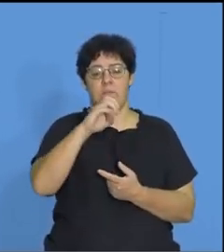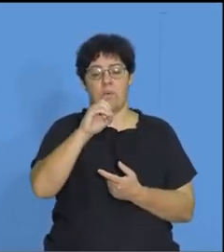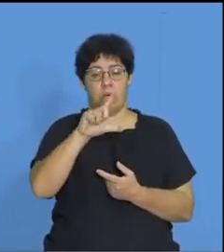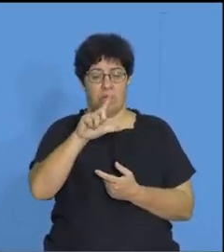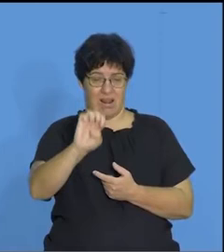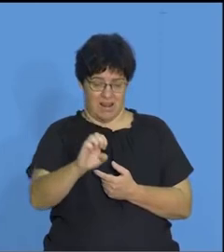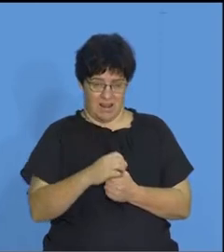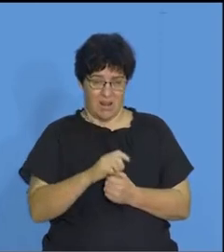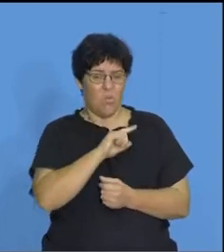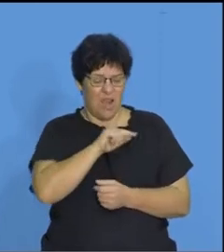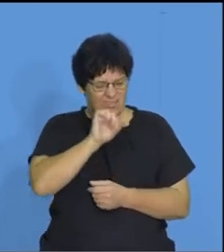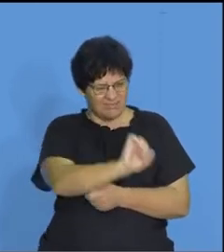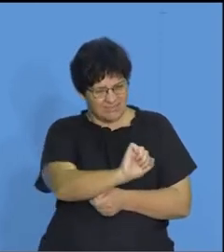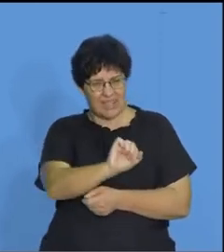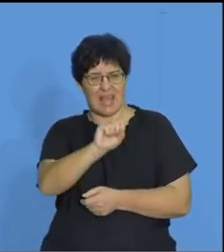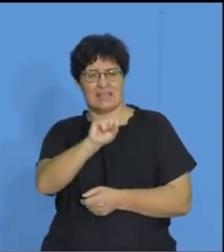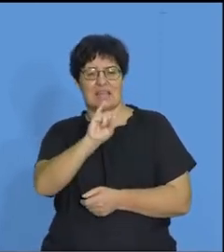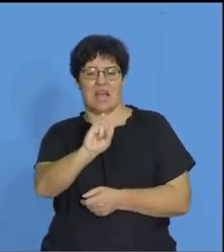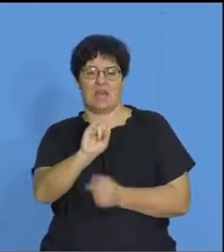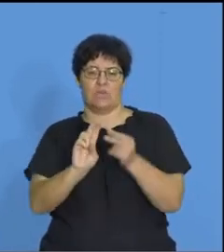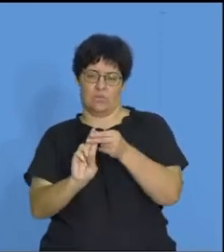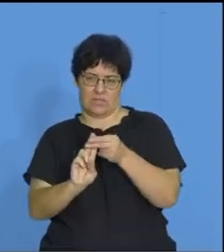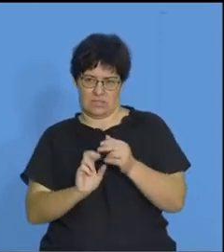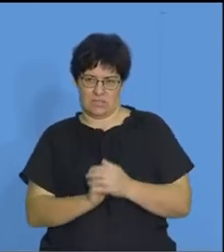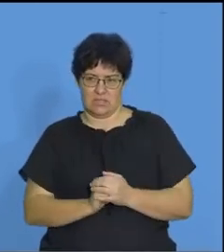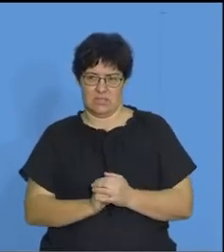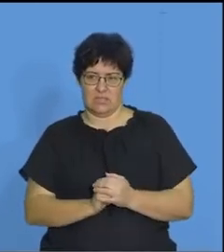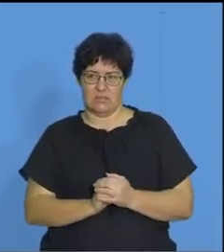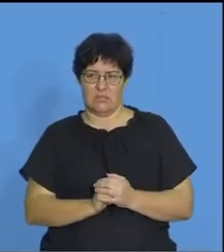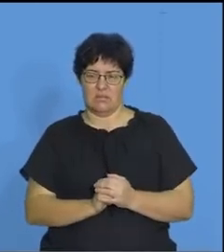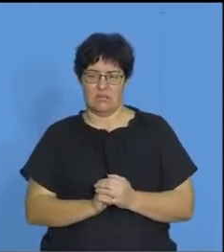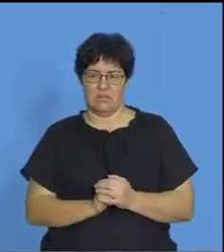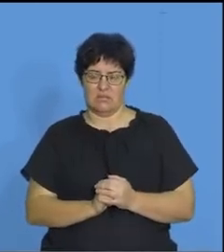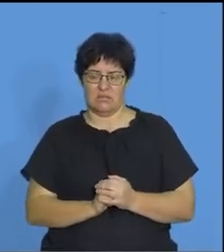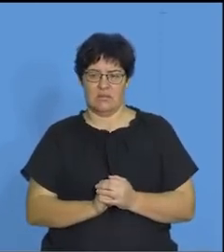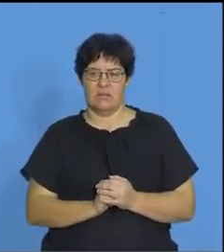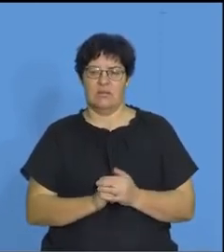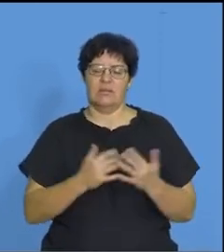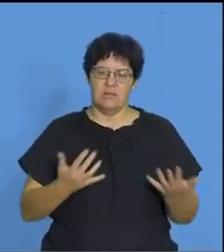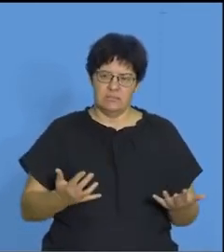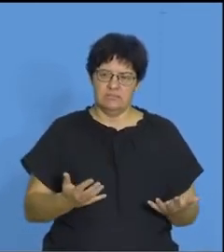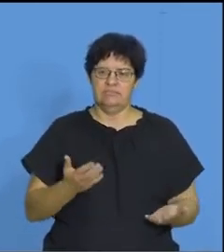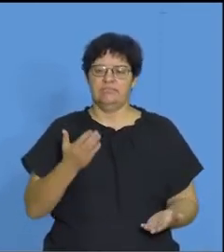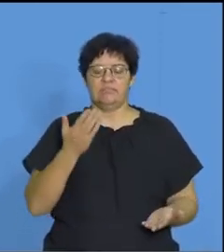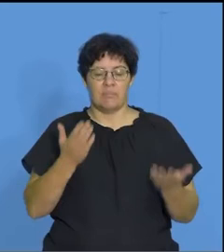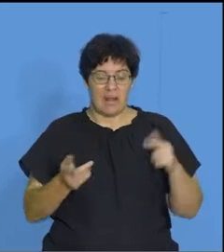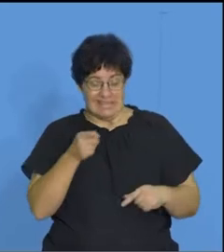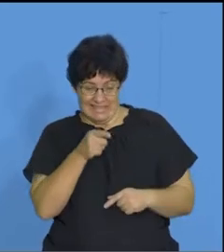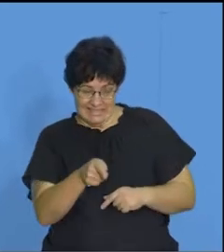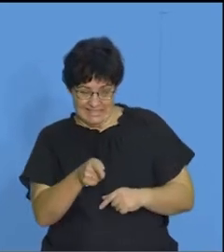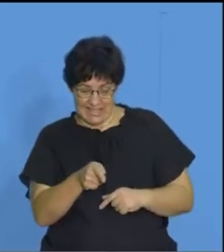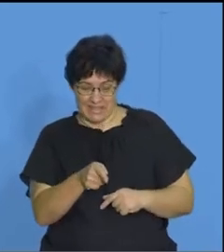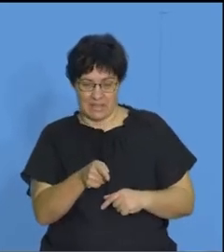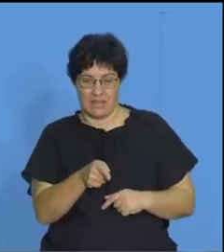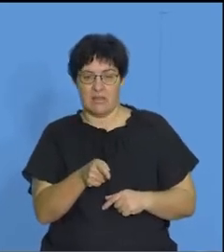terms of quantity, or in terms of quantitative aspects of a reaction, we talk about the mole ratios. So a balanced equation of